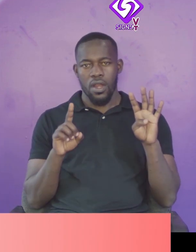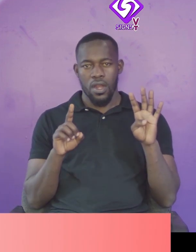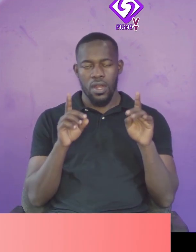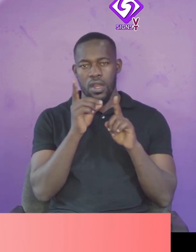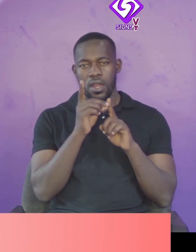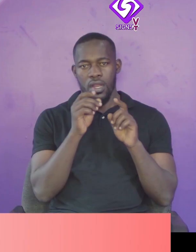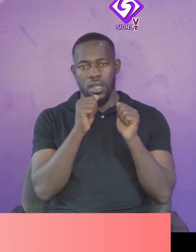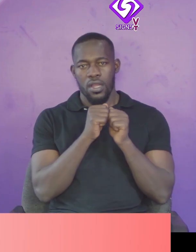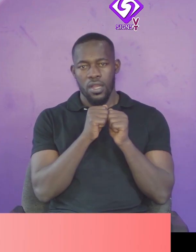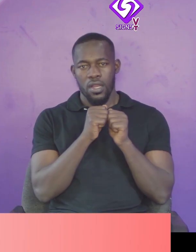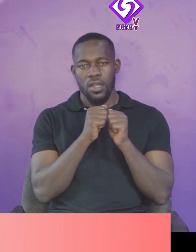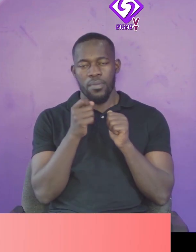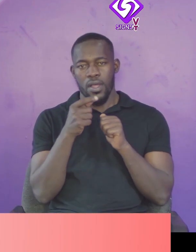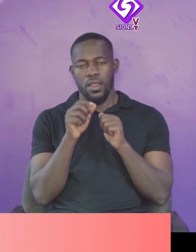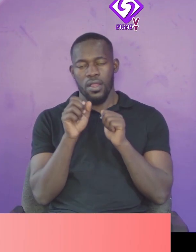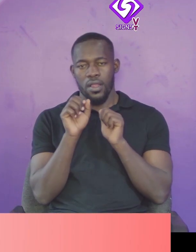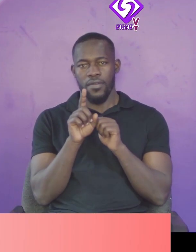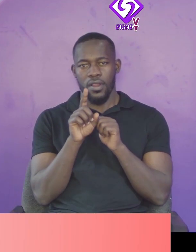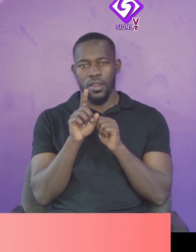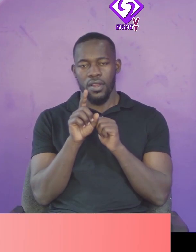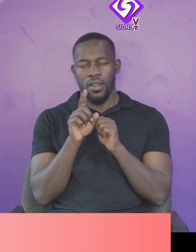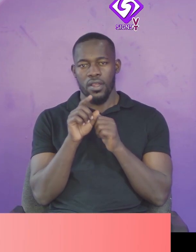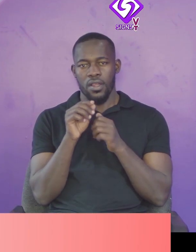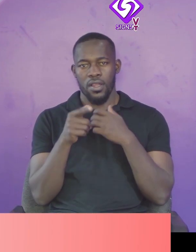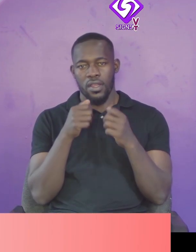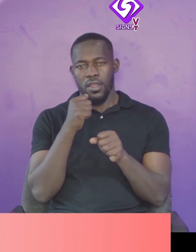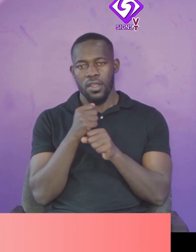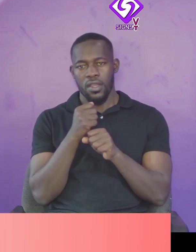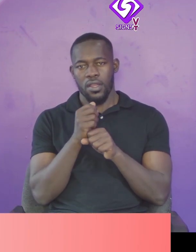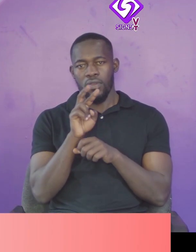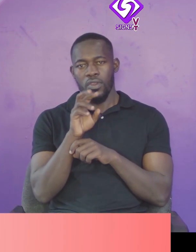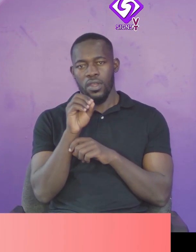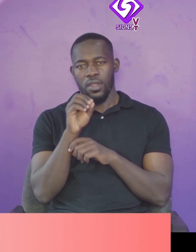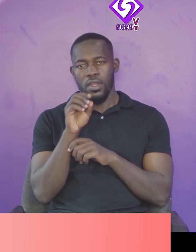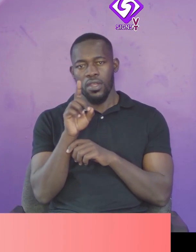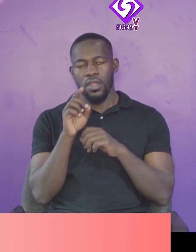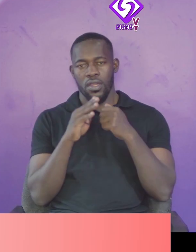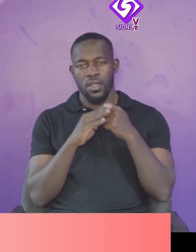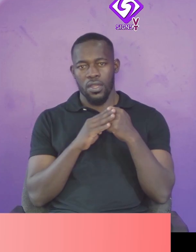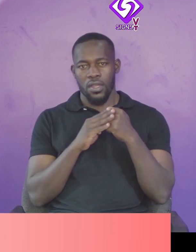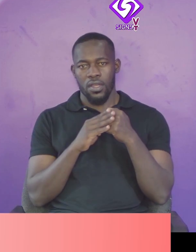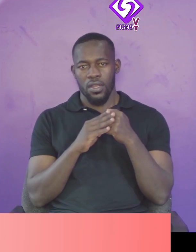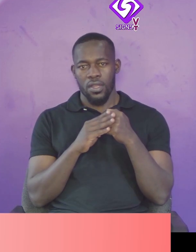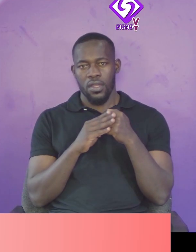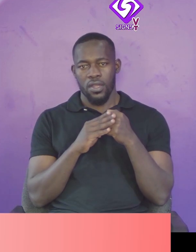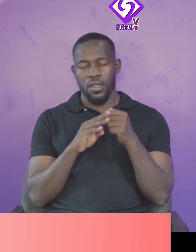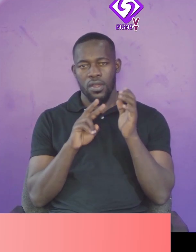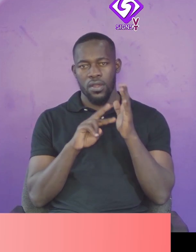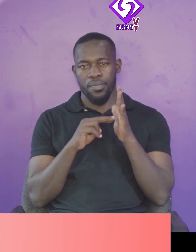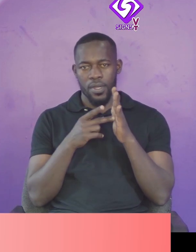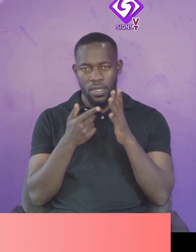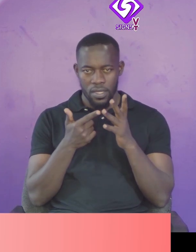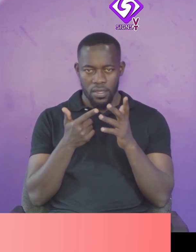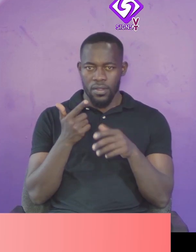10th, 11th, the month of November 2019. Yes. So that means we are